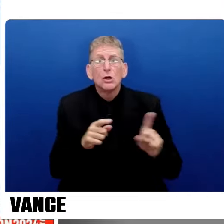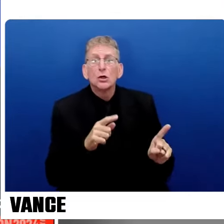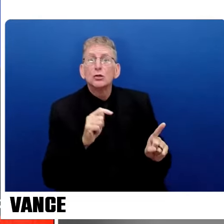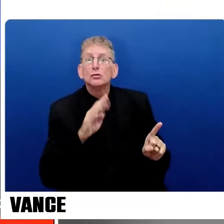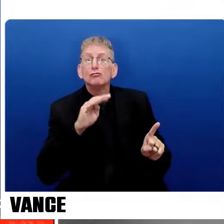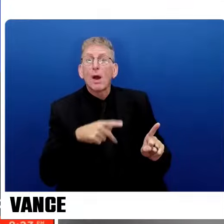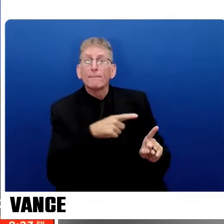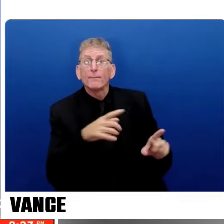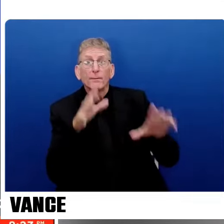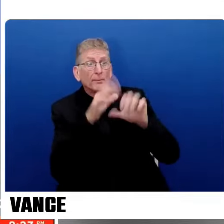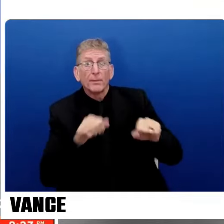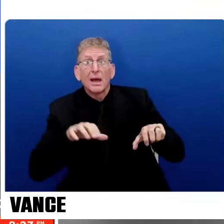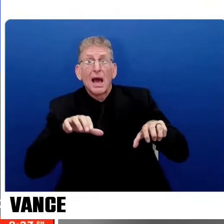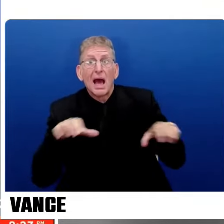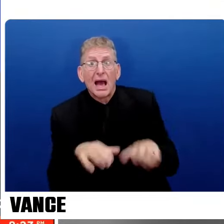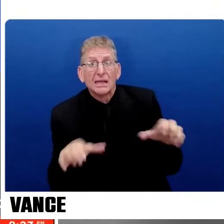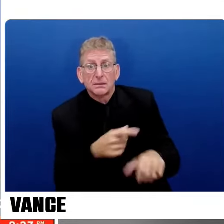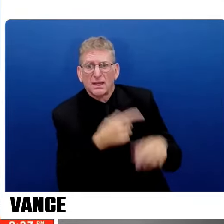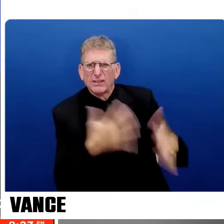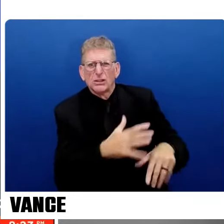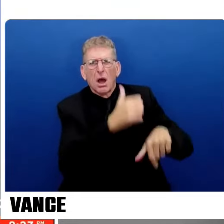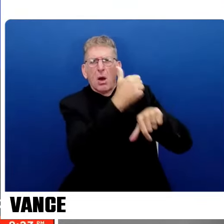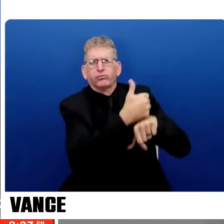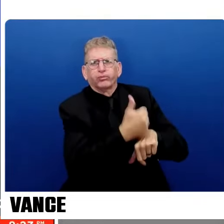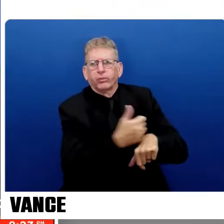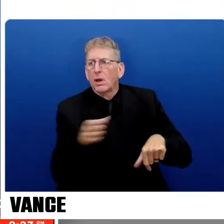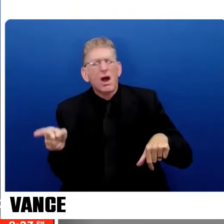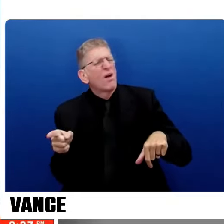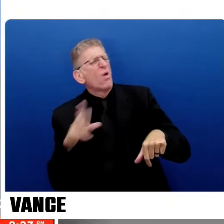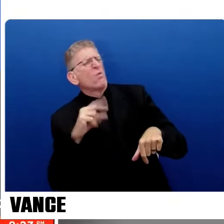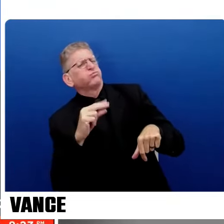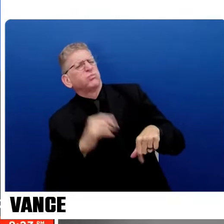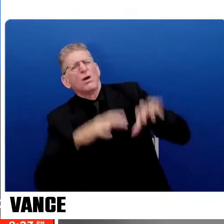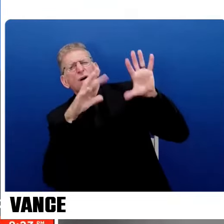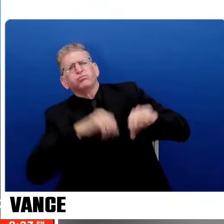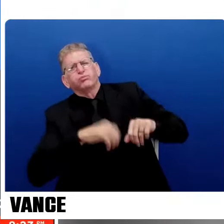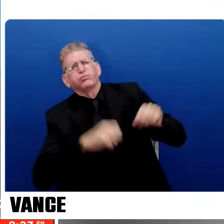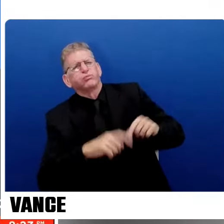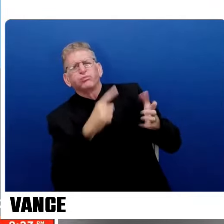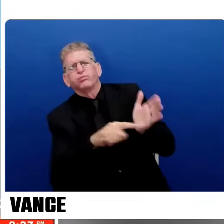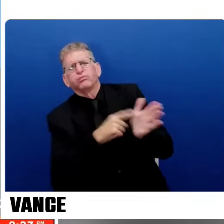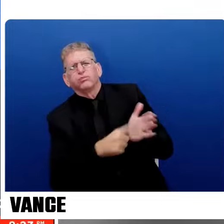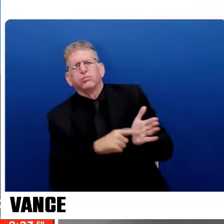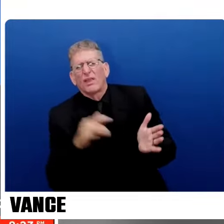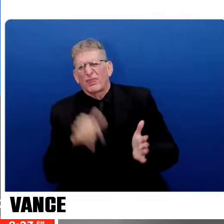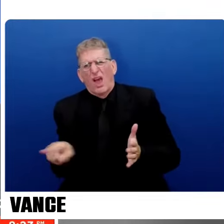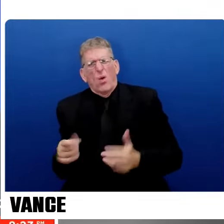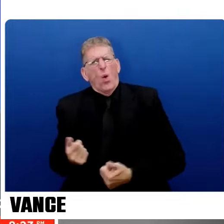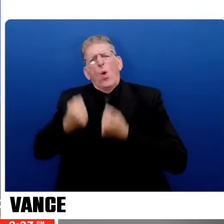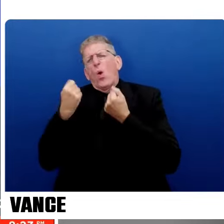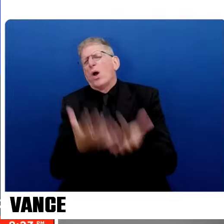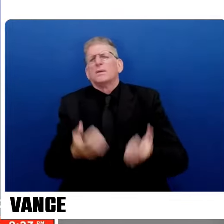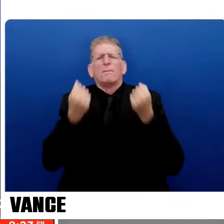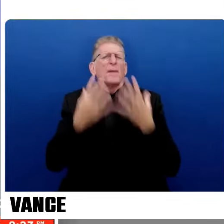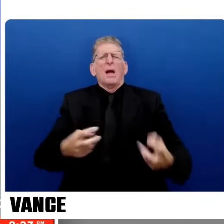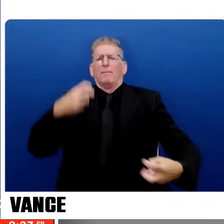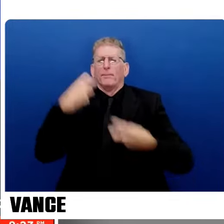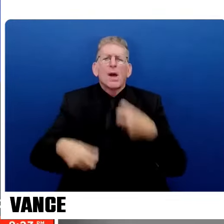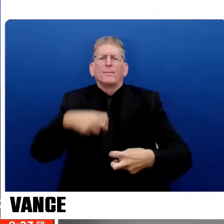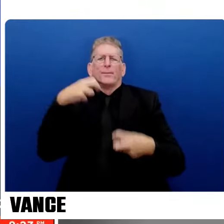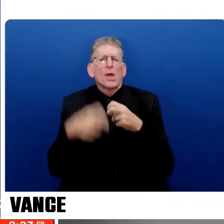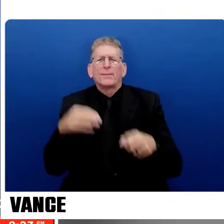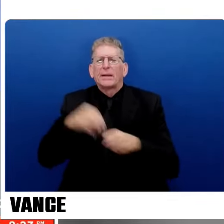This problem is leading to massive problems in the United States of America. Parents who can't afford health care, schools that are overwhelmed. It's